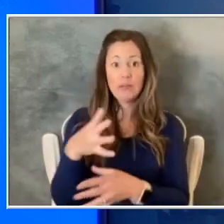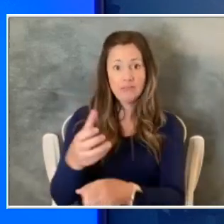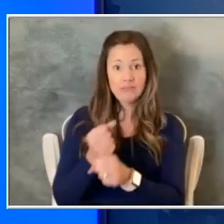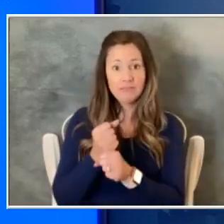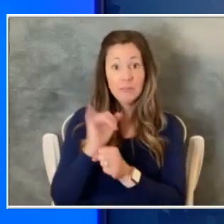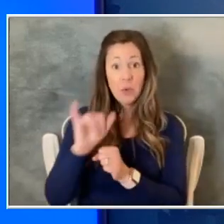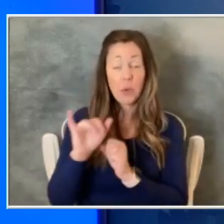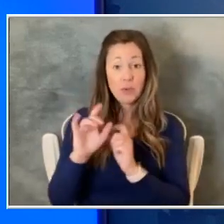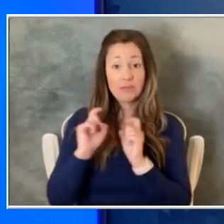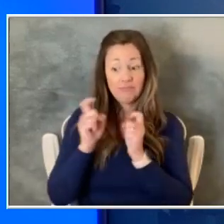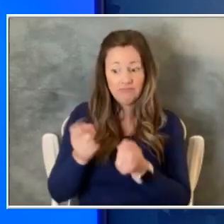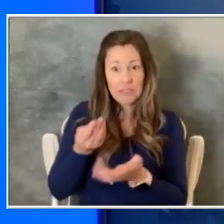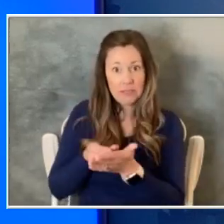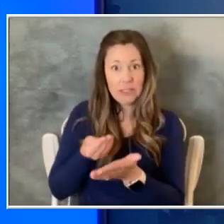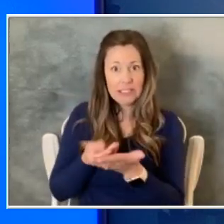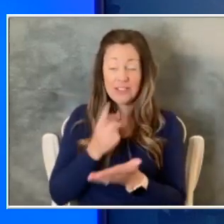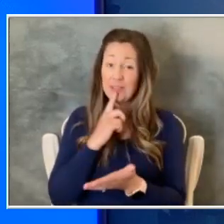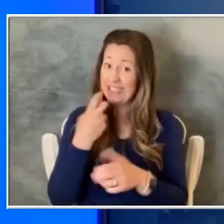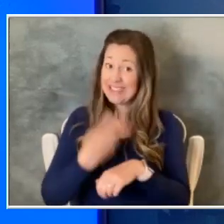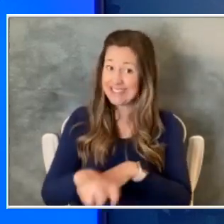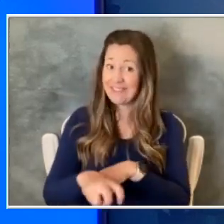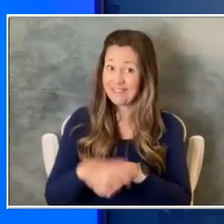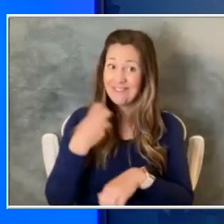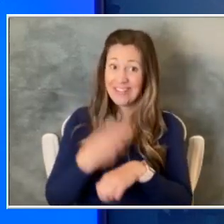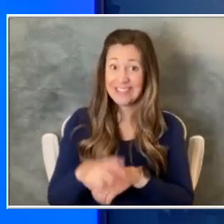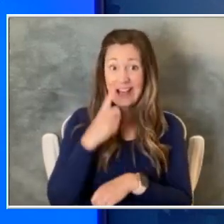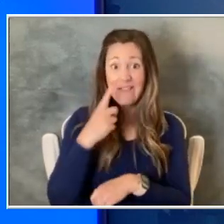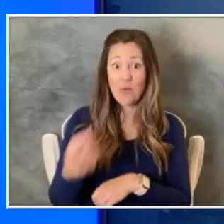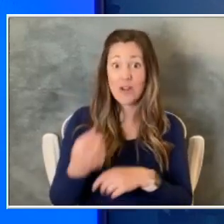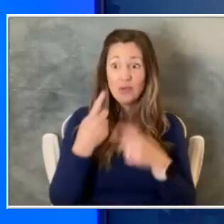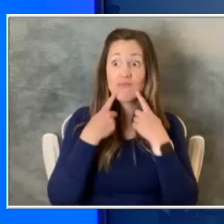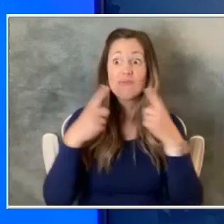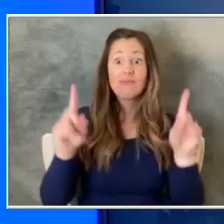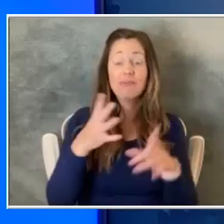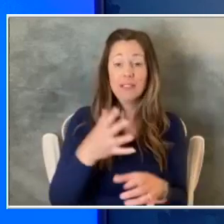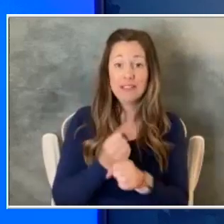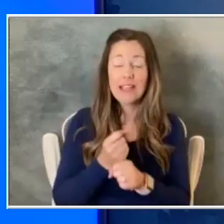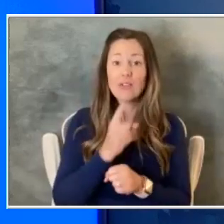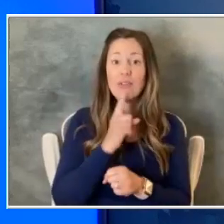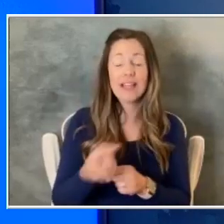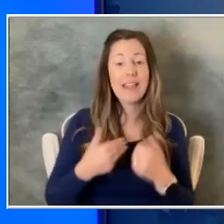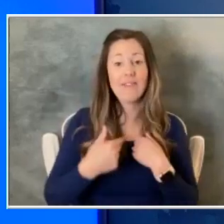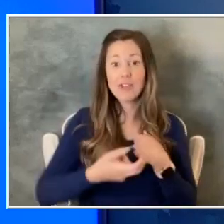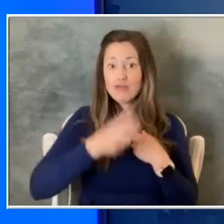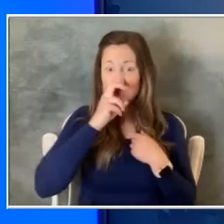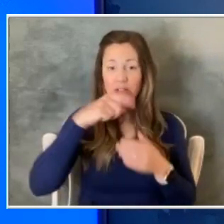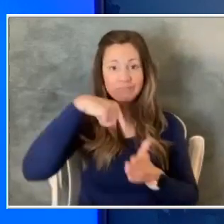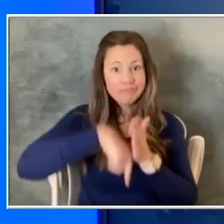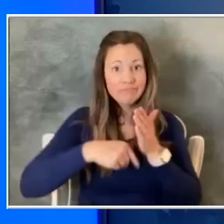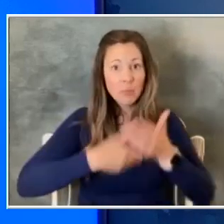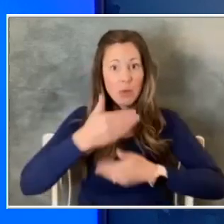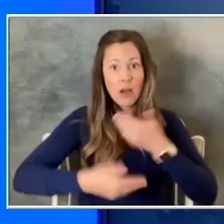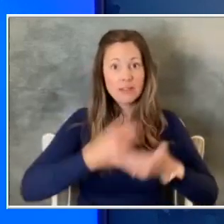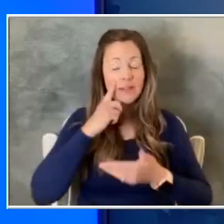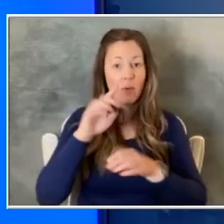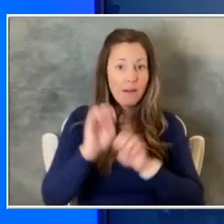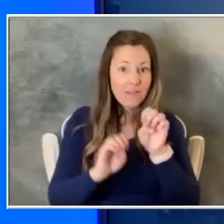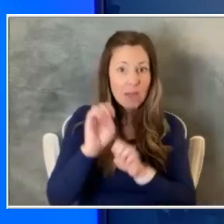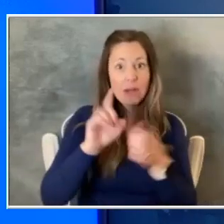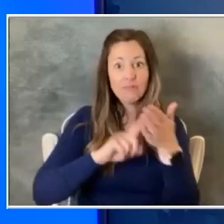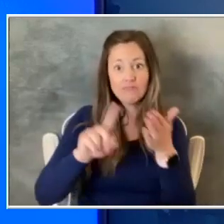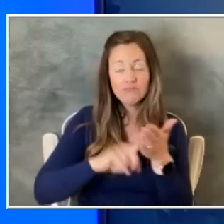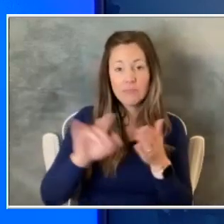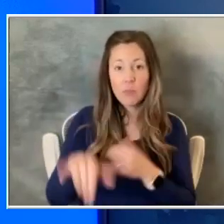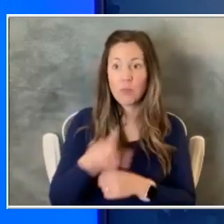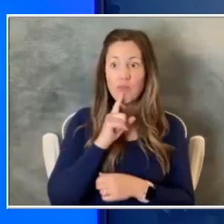and they're tough to get. You know, they have a very rigorous process for evaluating those awards, and we're really